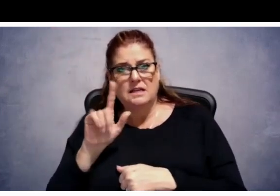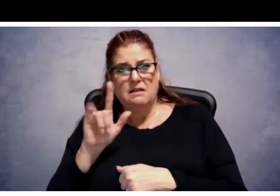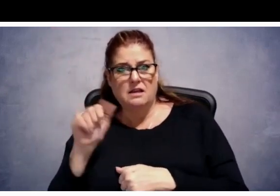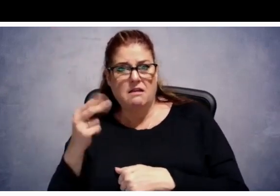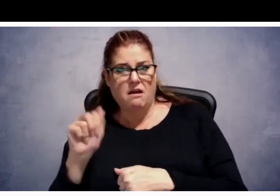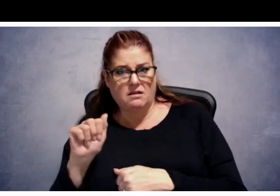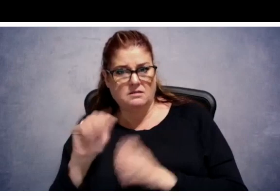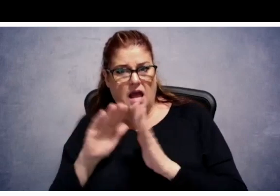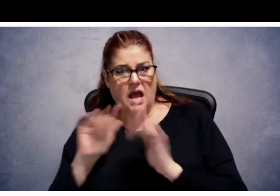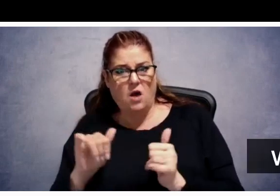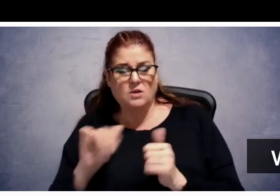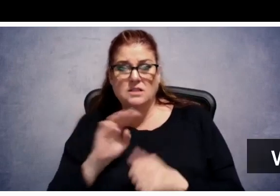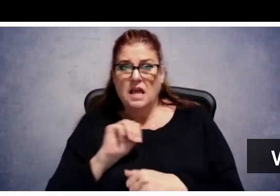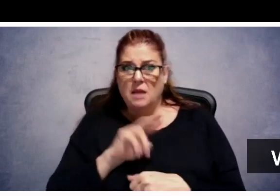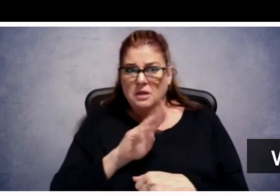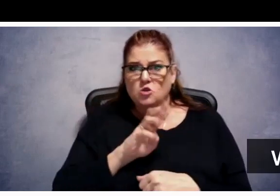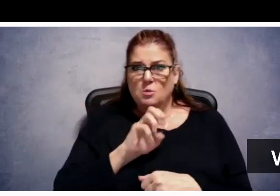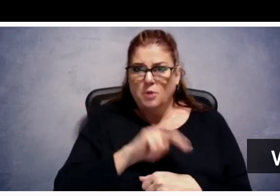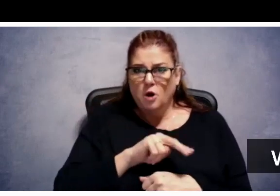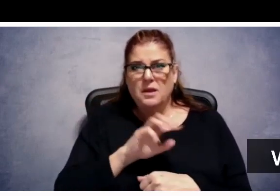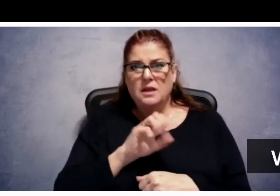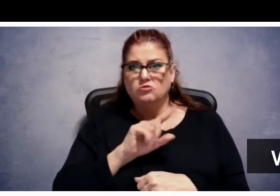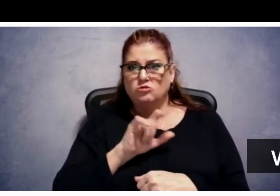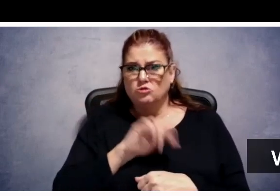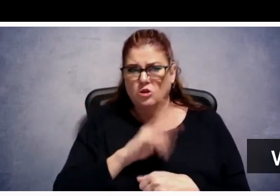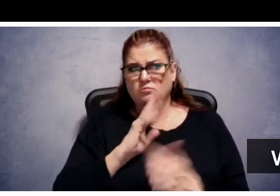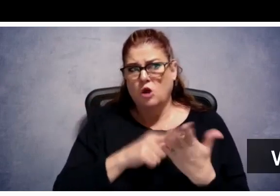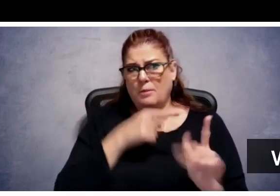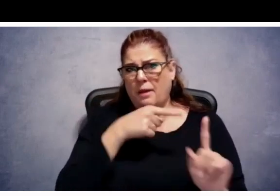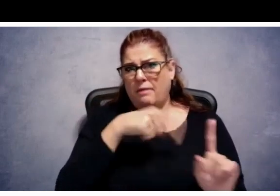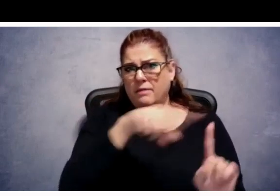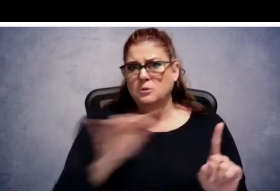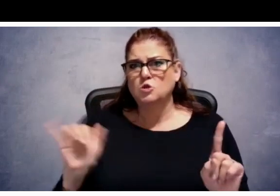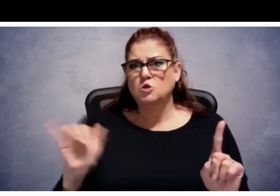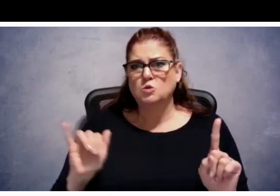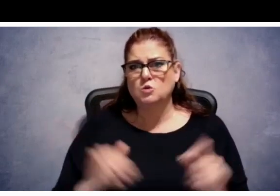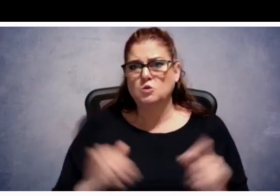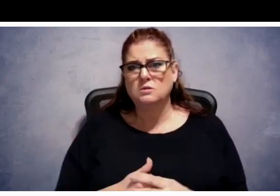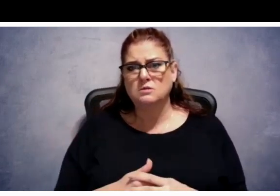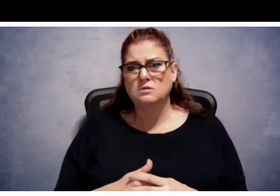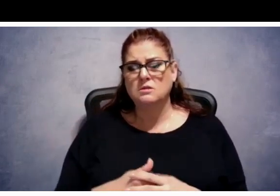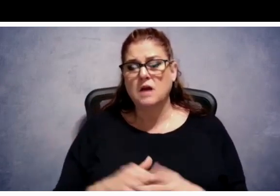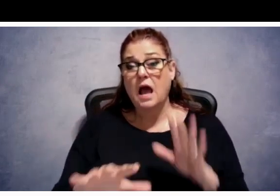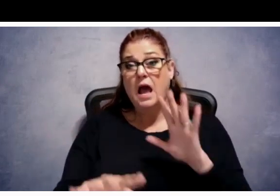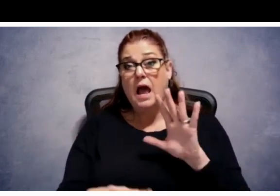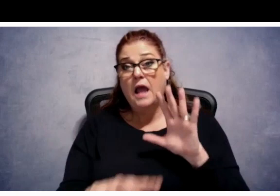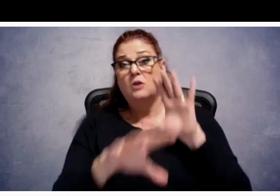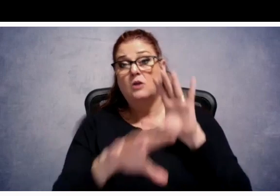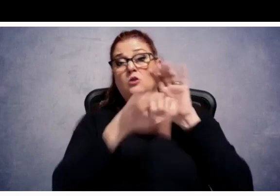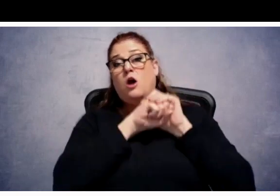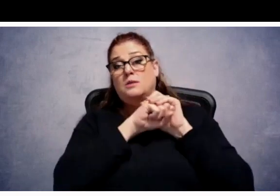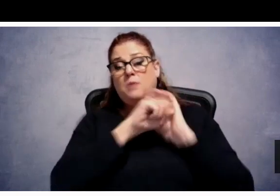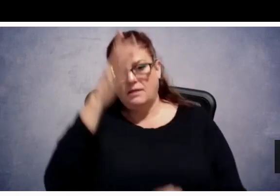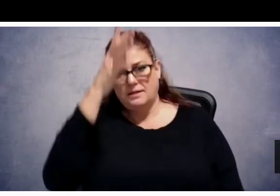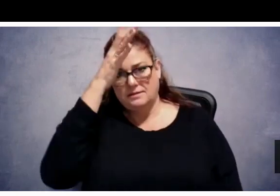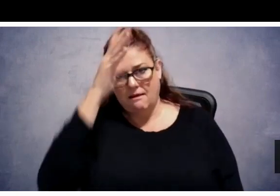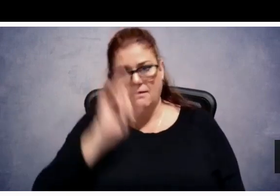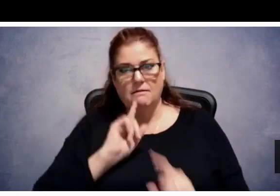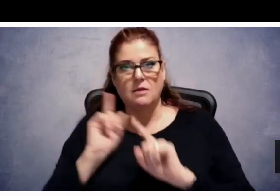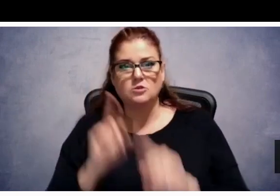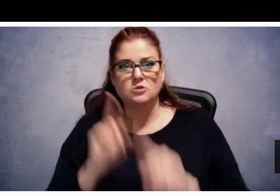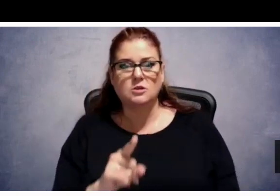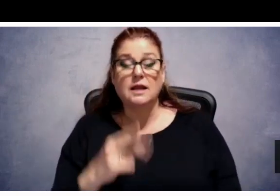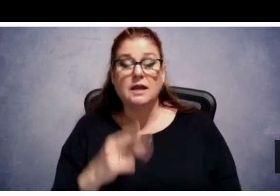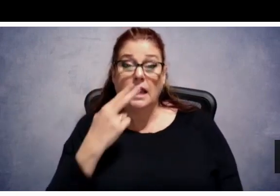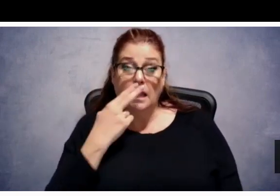Mr. Berman and Mr. Stern were talking about him too." I caught the ball as Daddy answered.